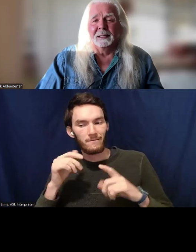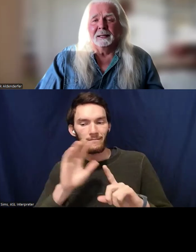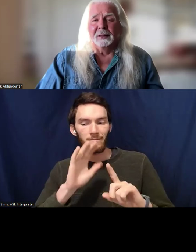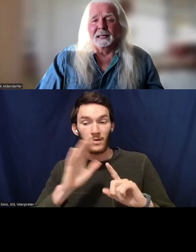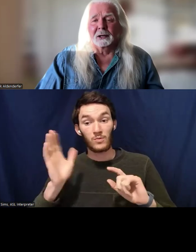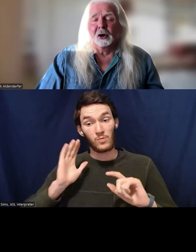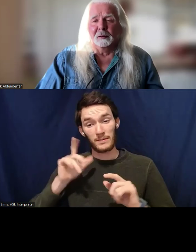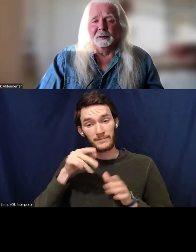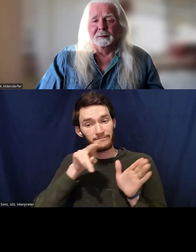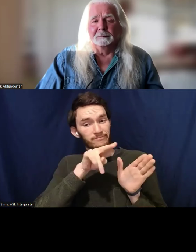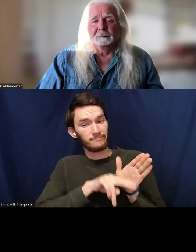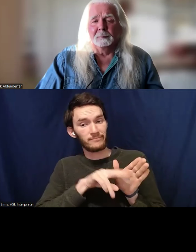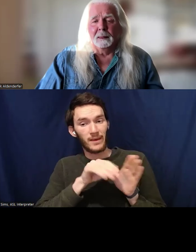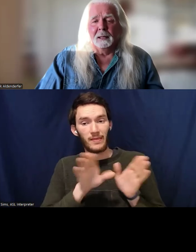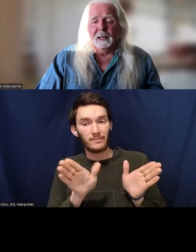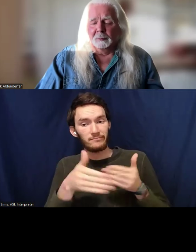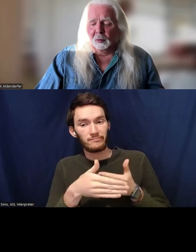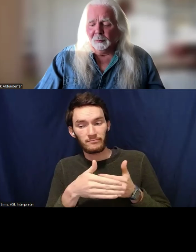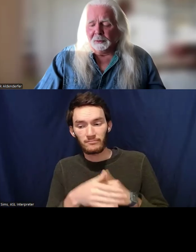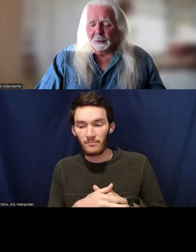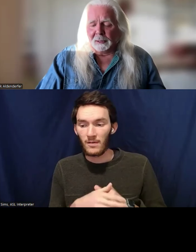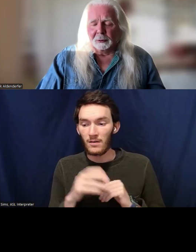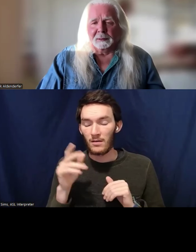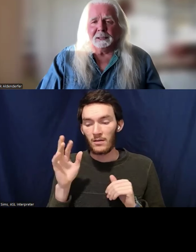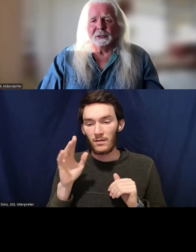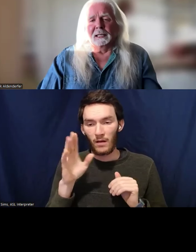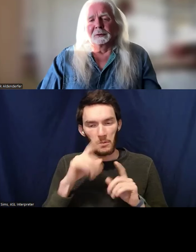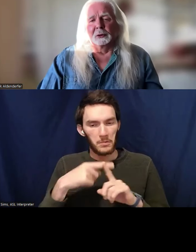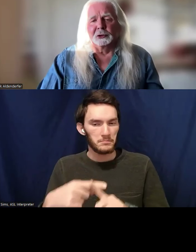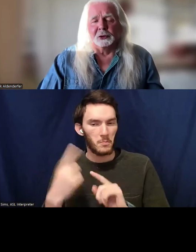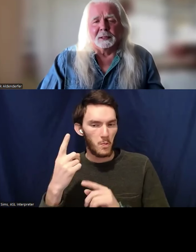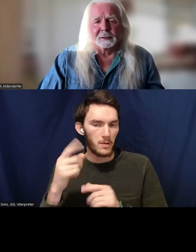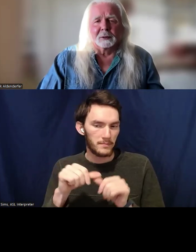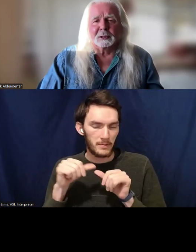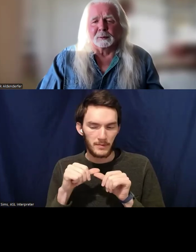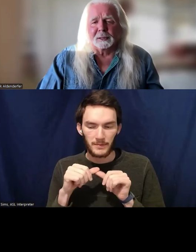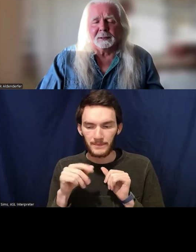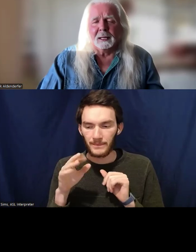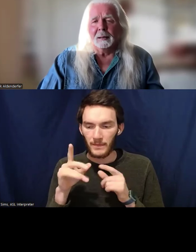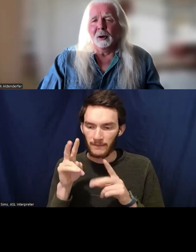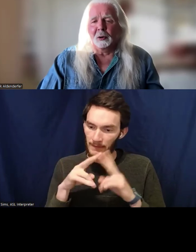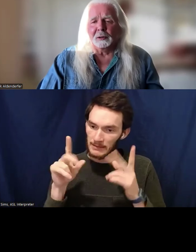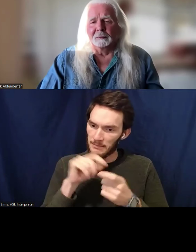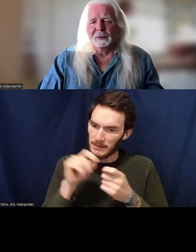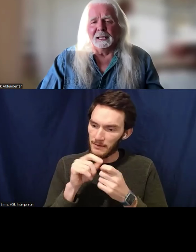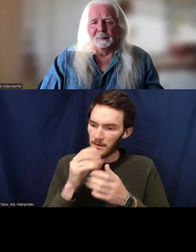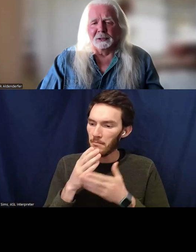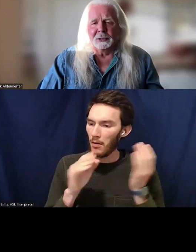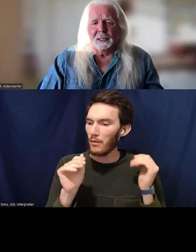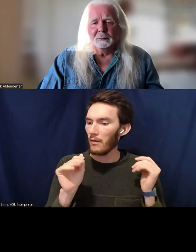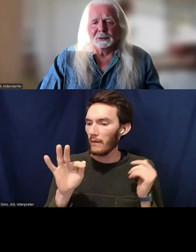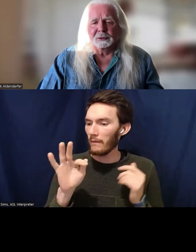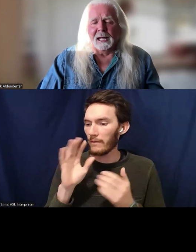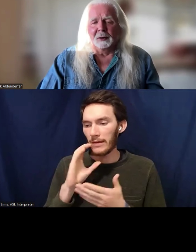inside that coffin. And where I'm going to direct your attention now, though, to is a very specific part of the